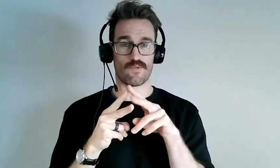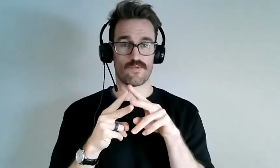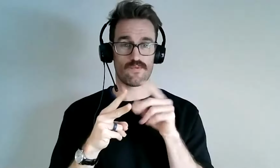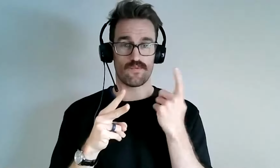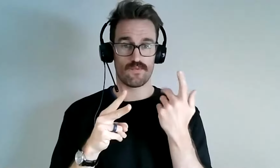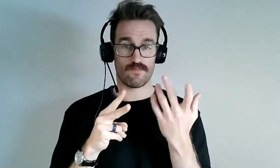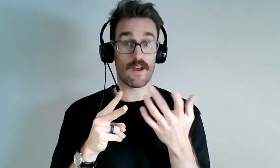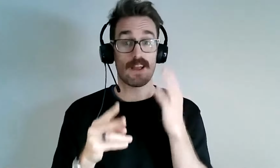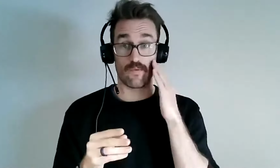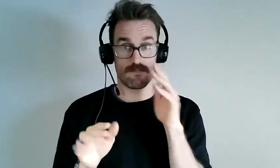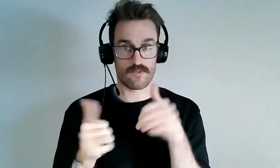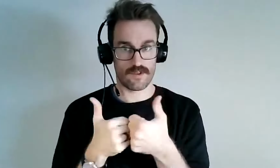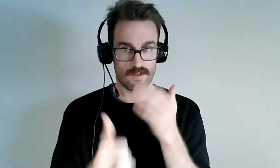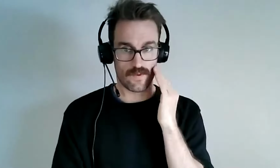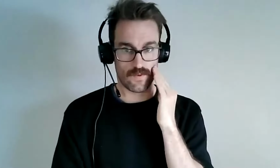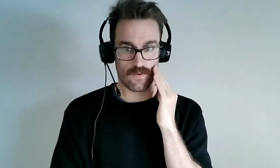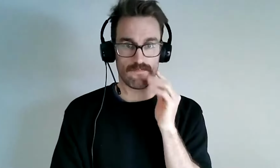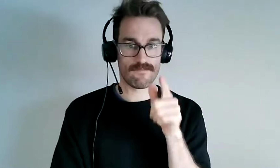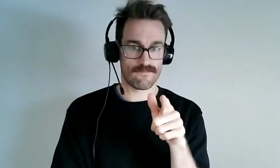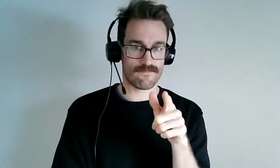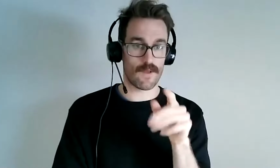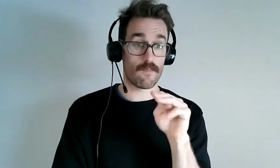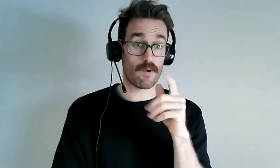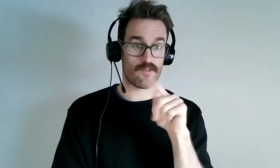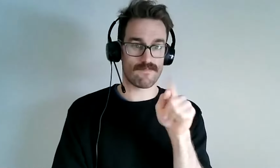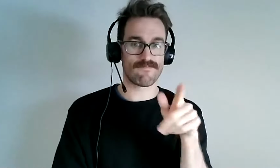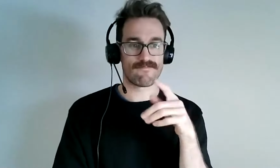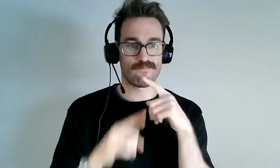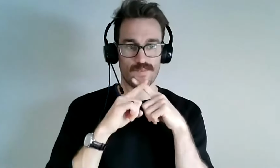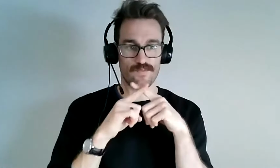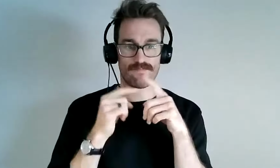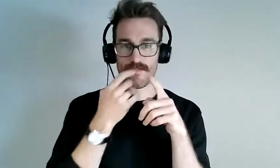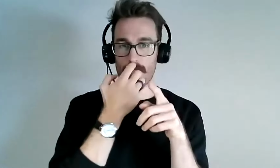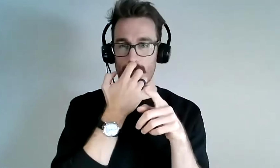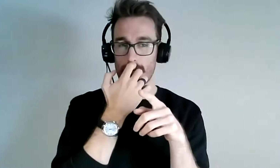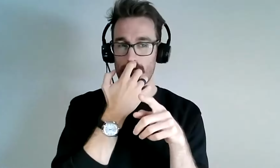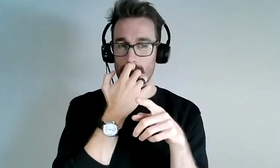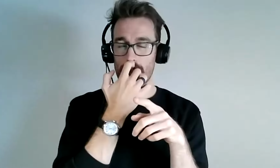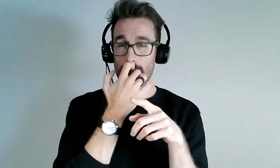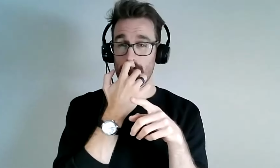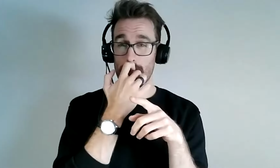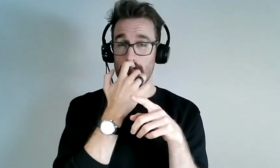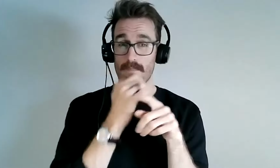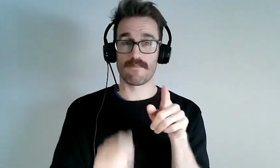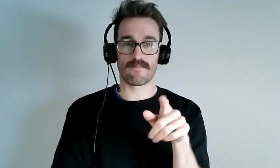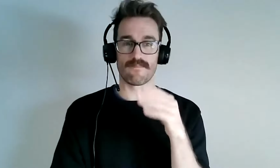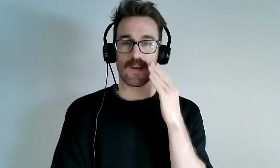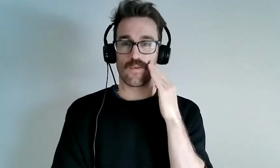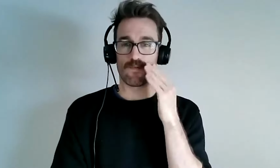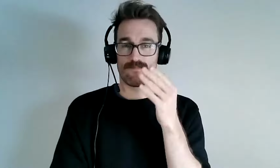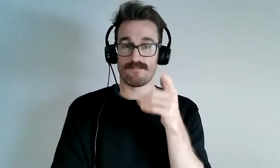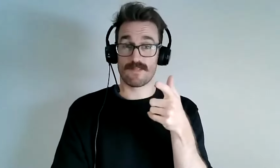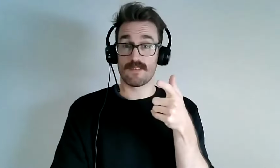It's a tricky one. We're not asking you to solve You're on everything. mute, Margaret. Okay. Well, I think there was a little bit of money in the budget